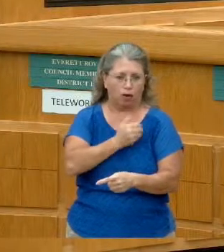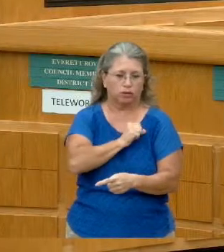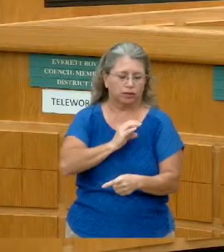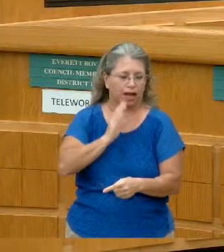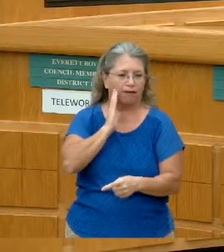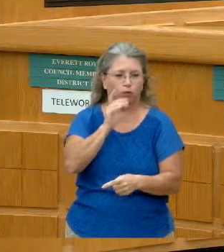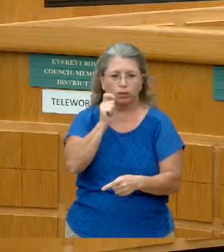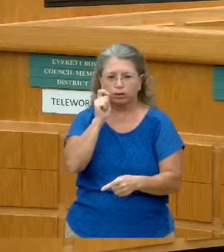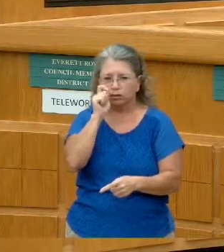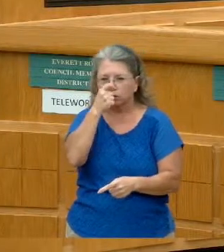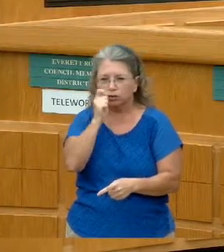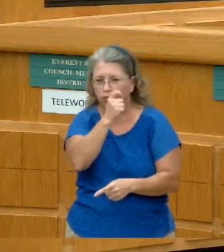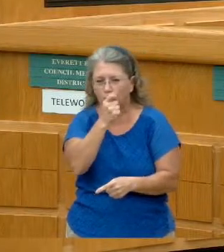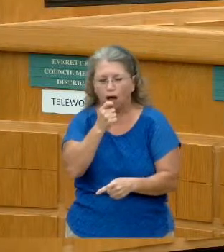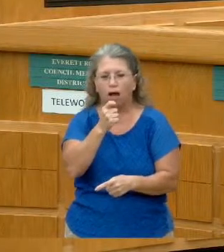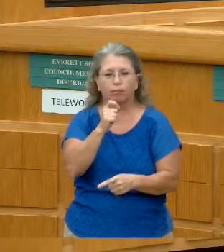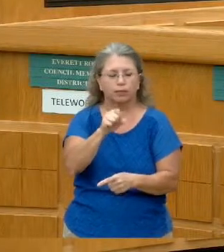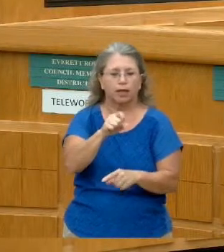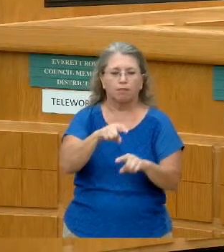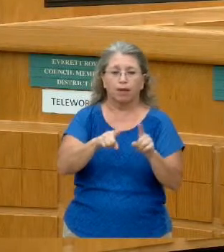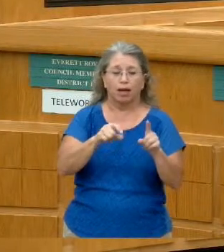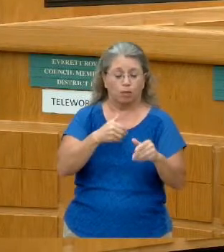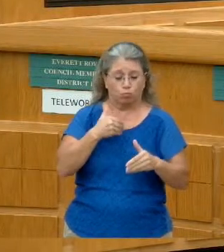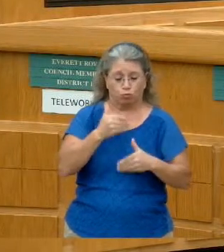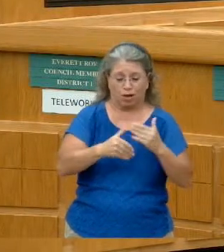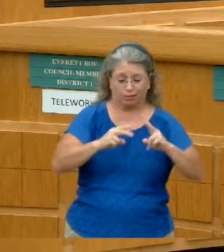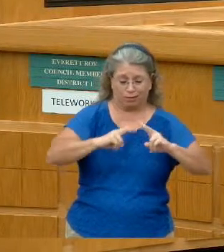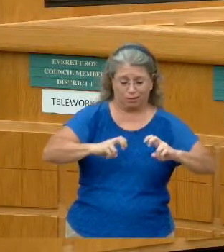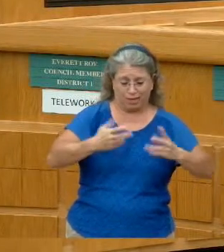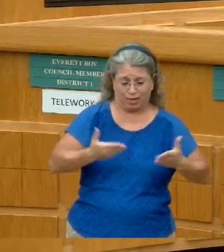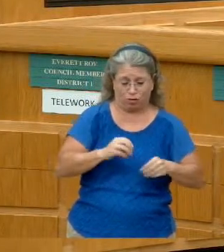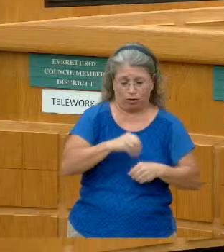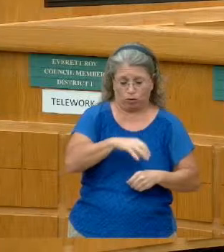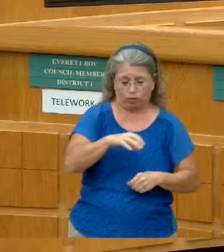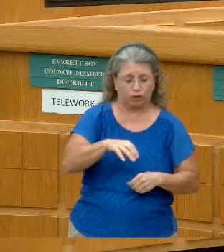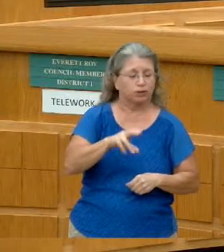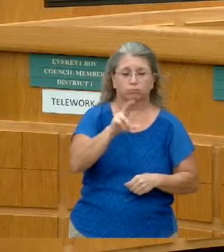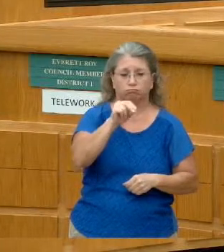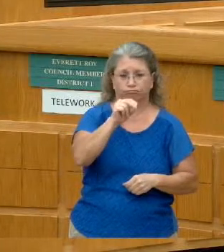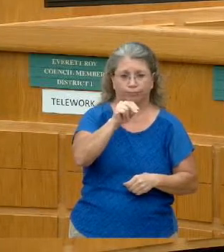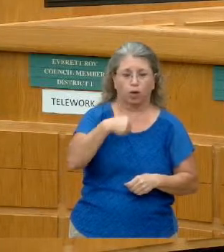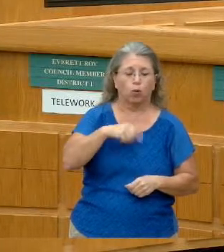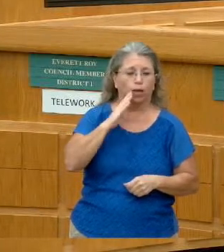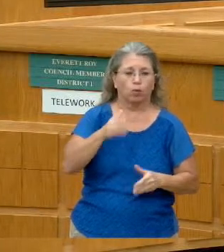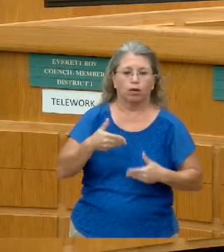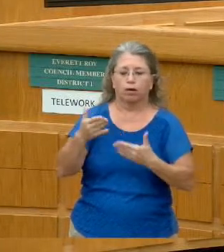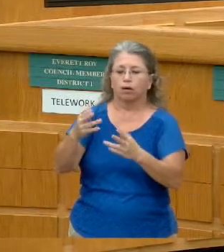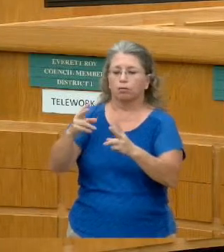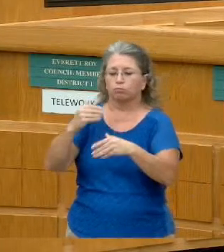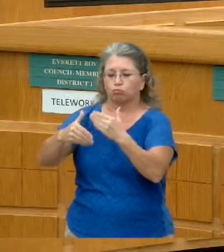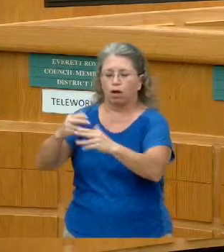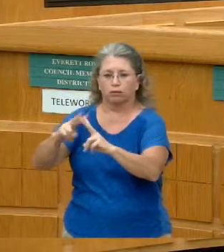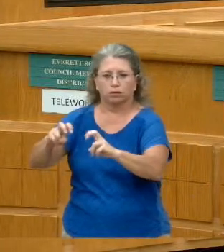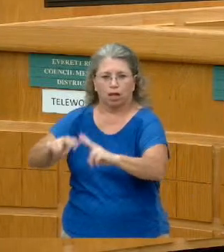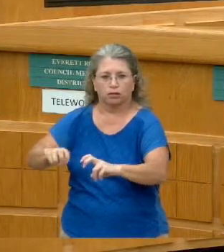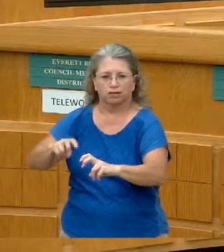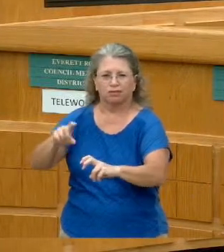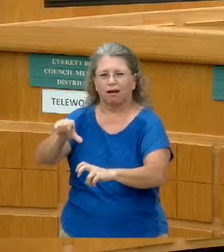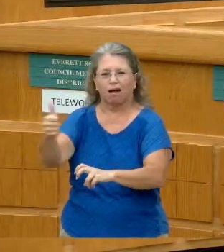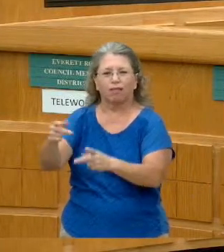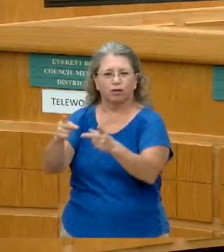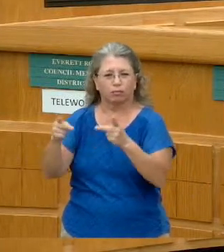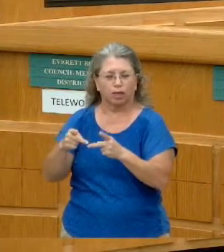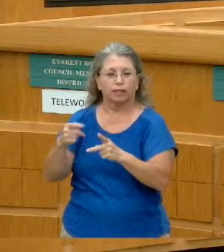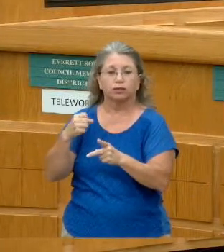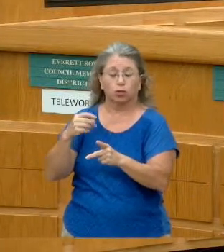changes, but instead of it being processed in Corpus Christi, it's going to be processed somewhere else so that we can make a dent in the great need